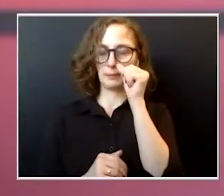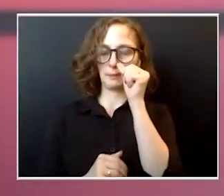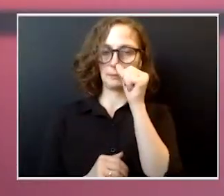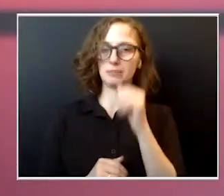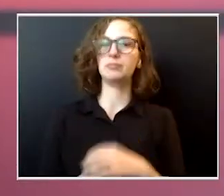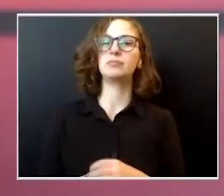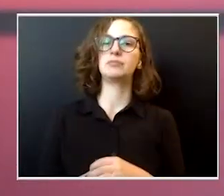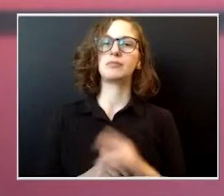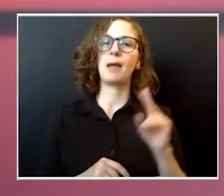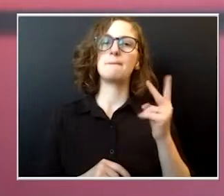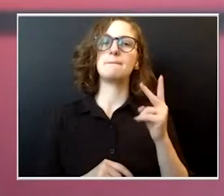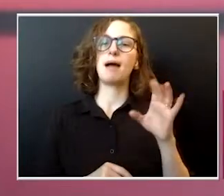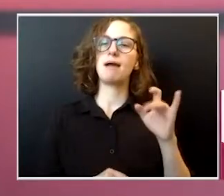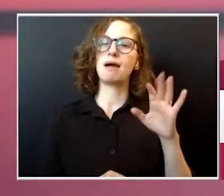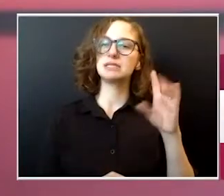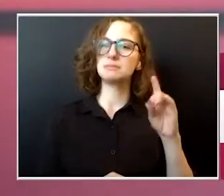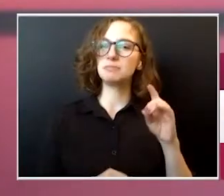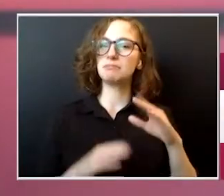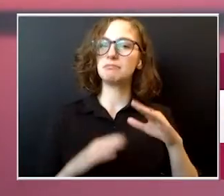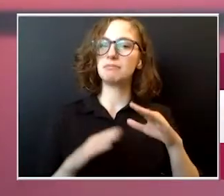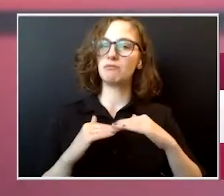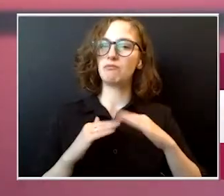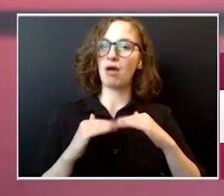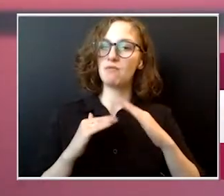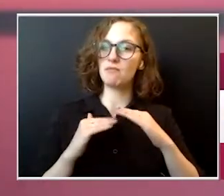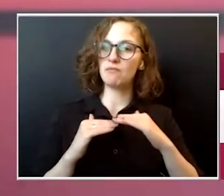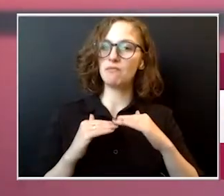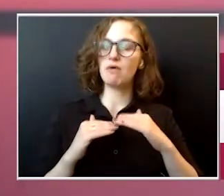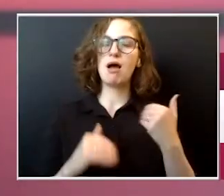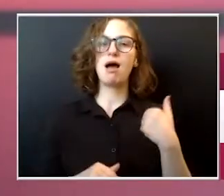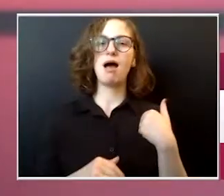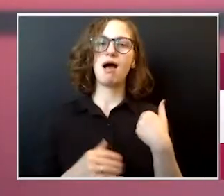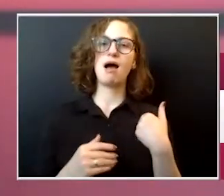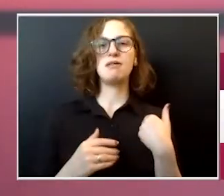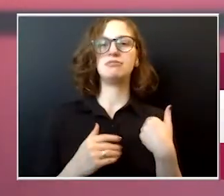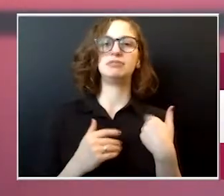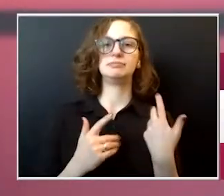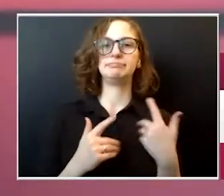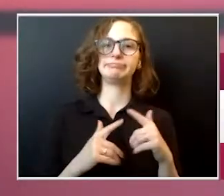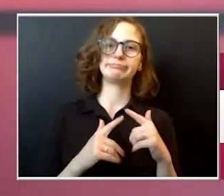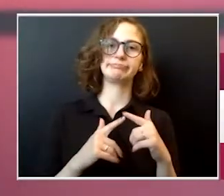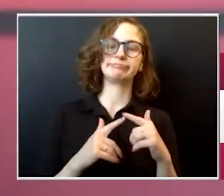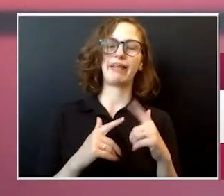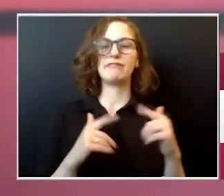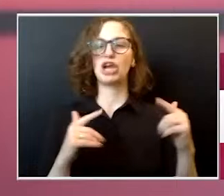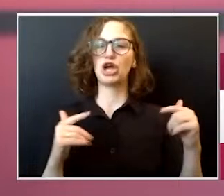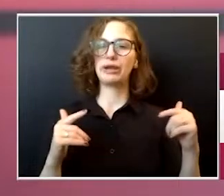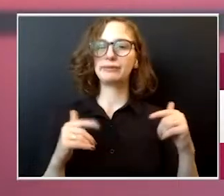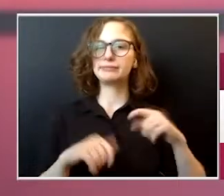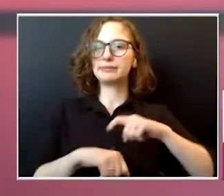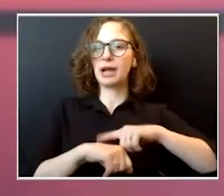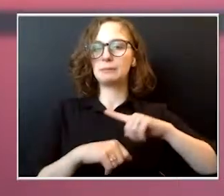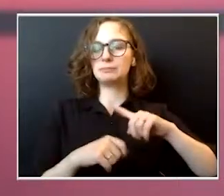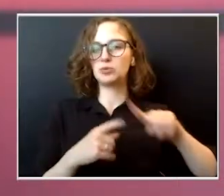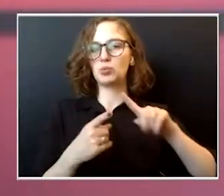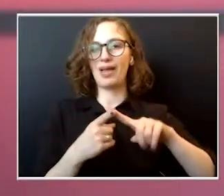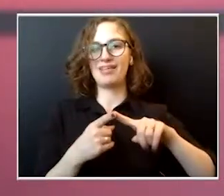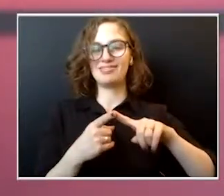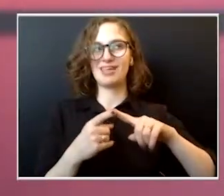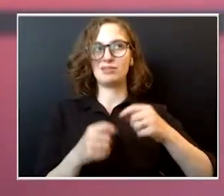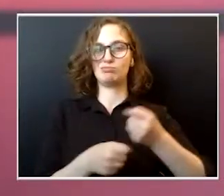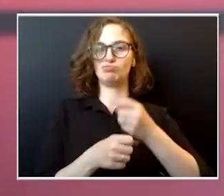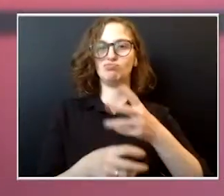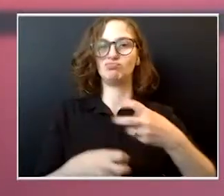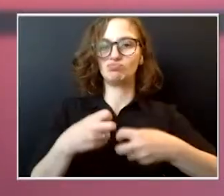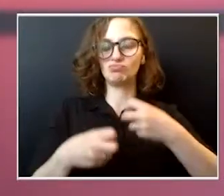of varying times of where they present and cause problems. So we'll see infants that need to